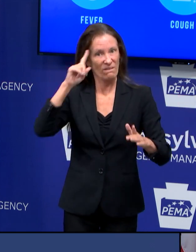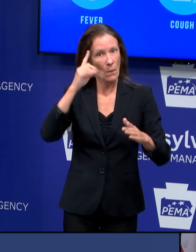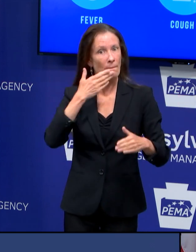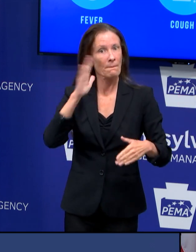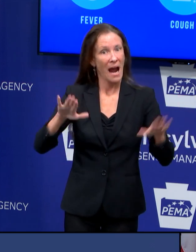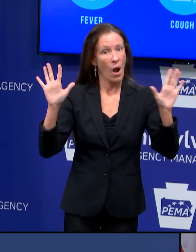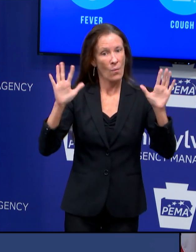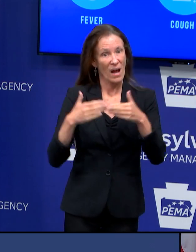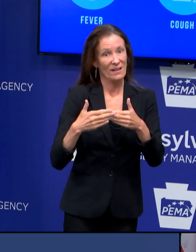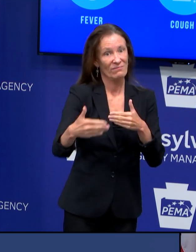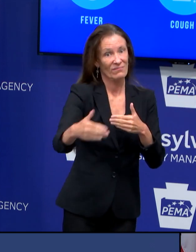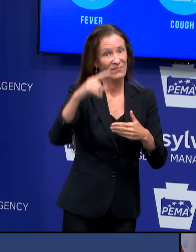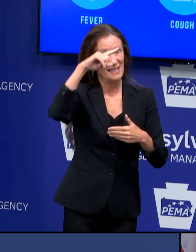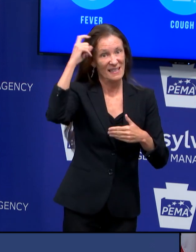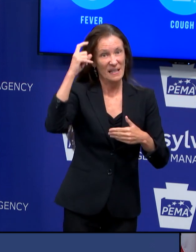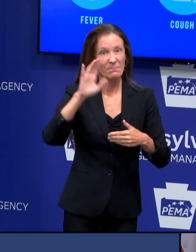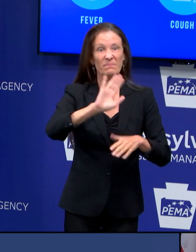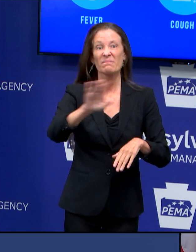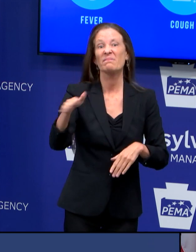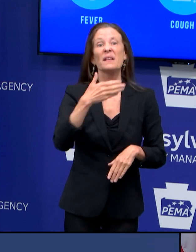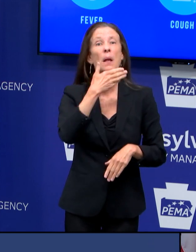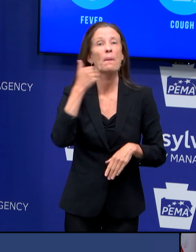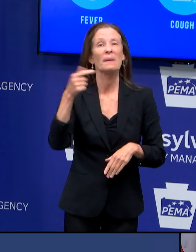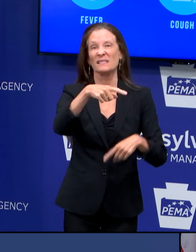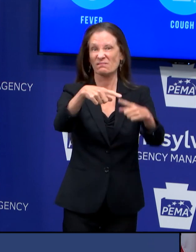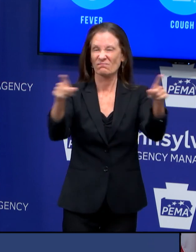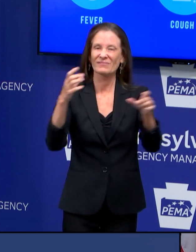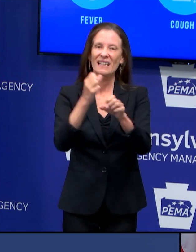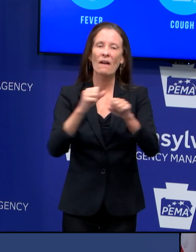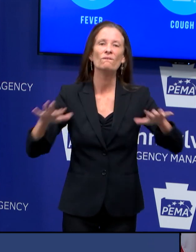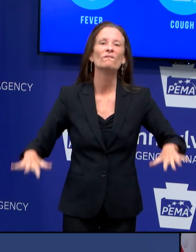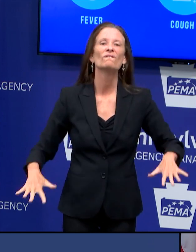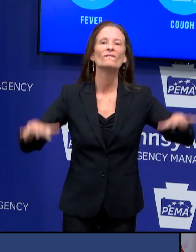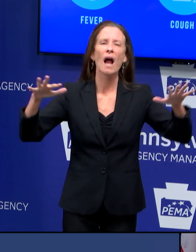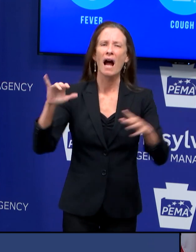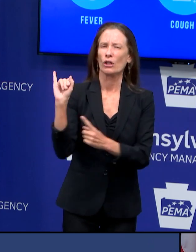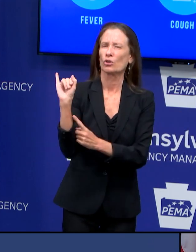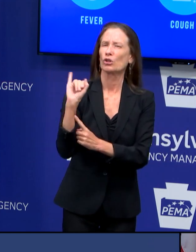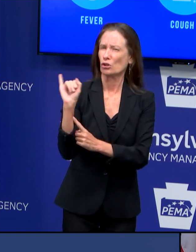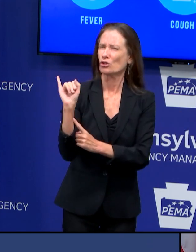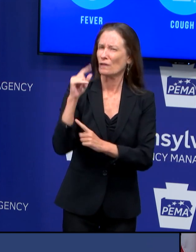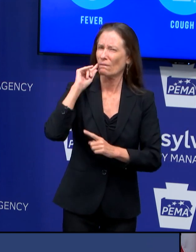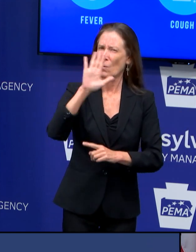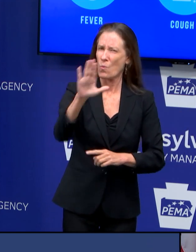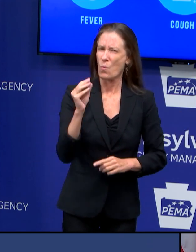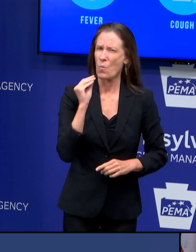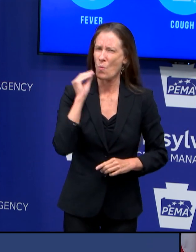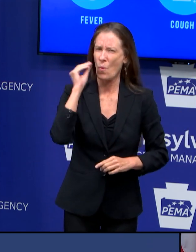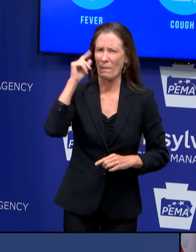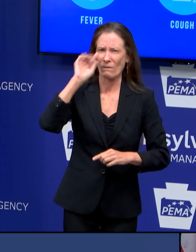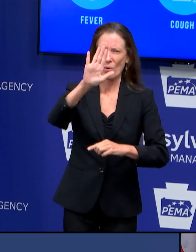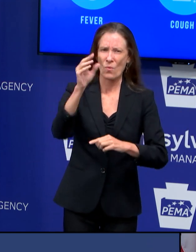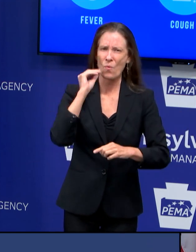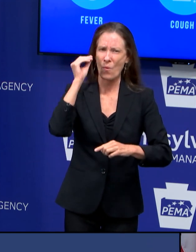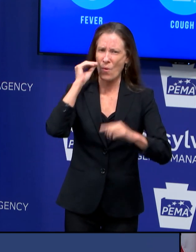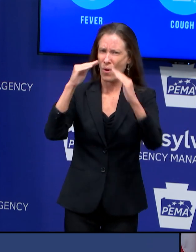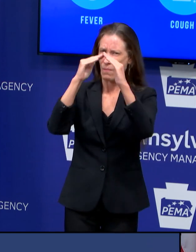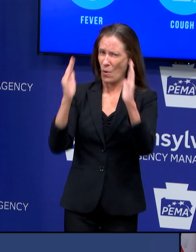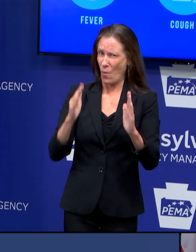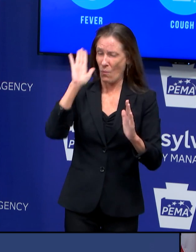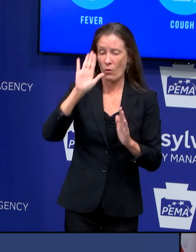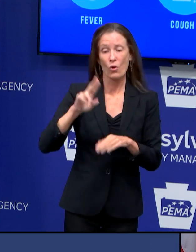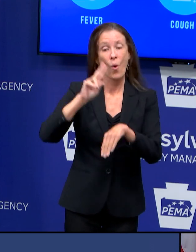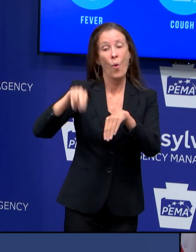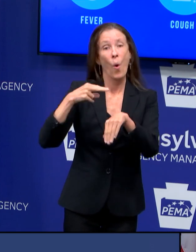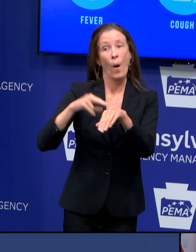by purchasing flood insurance. Regular homeowners insurance doesn't cover damage from flooding. The data from the Federal Emergency Management